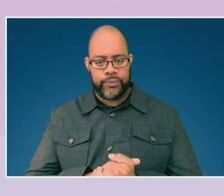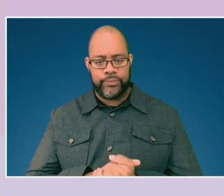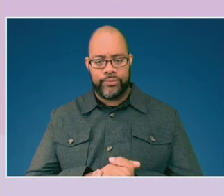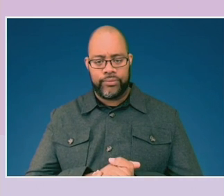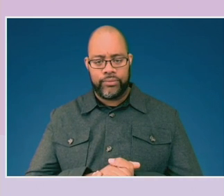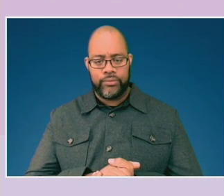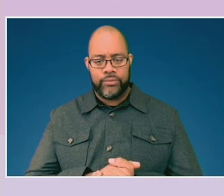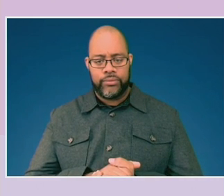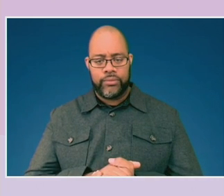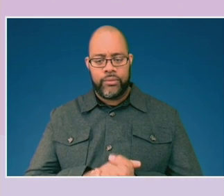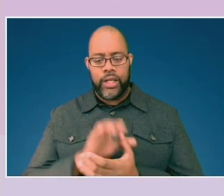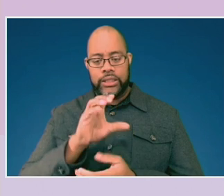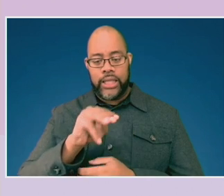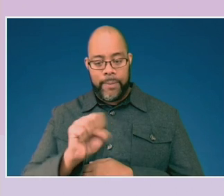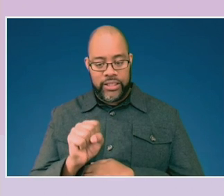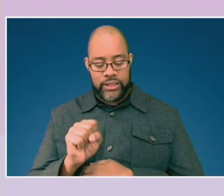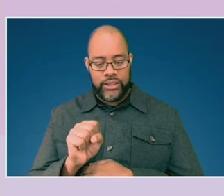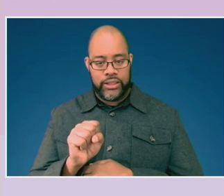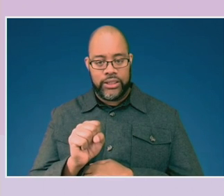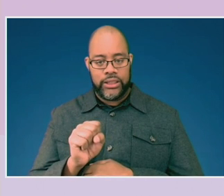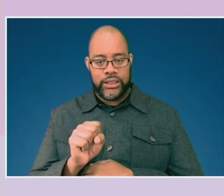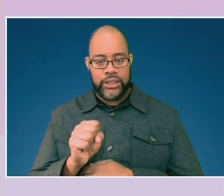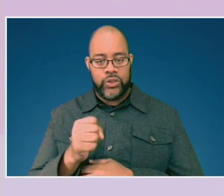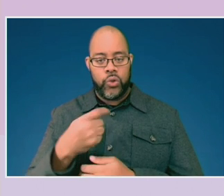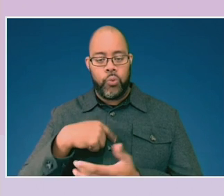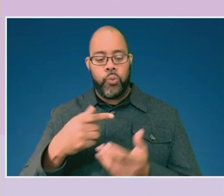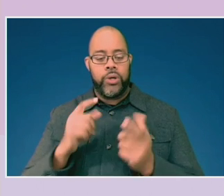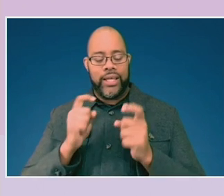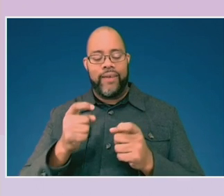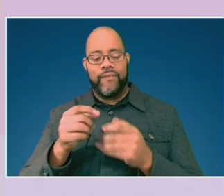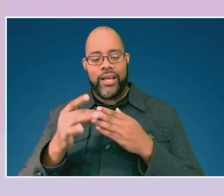at CMS, we issued some guidance back in